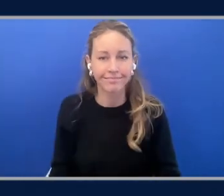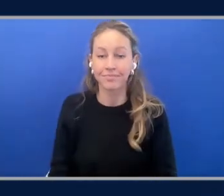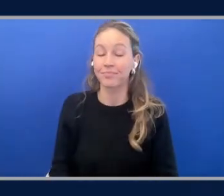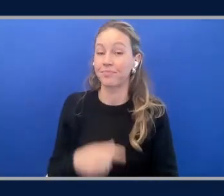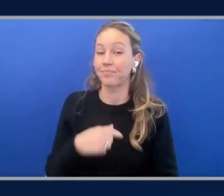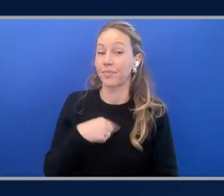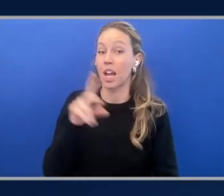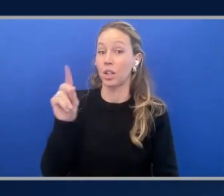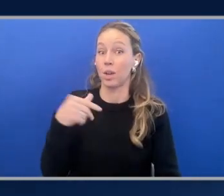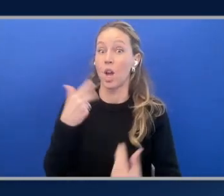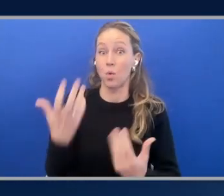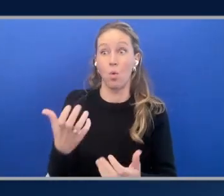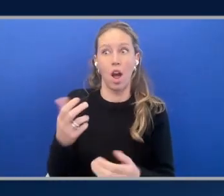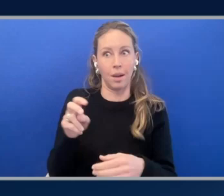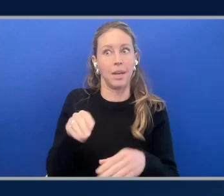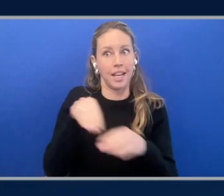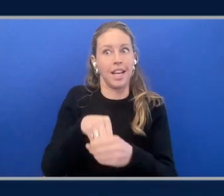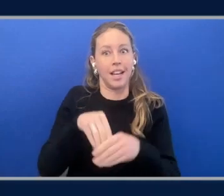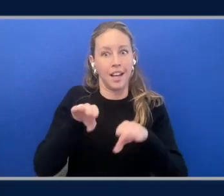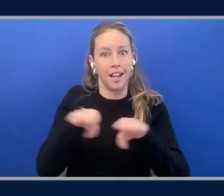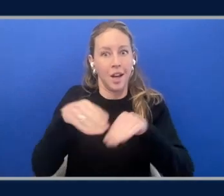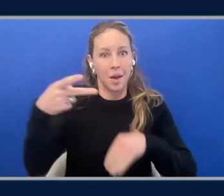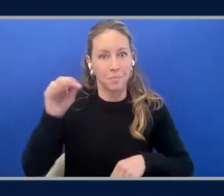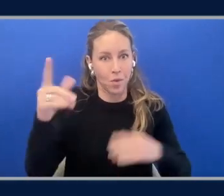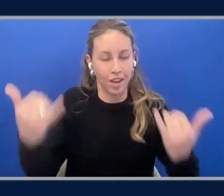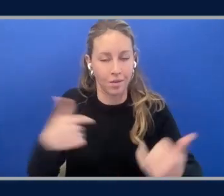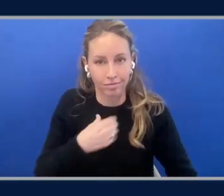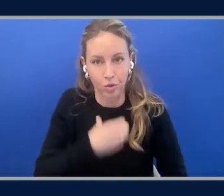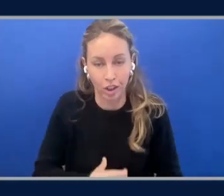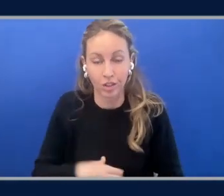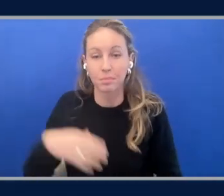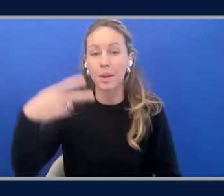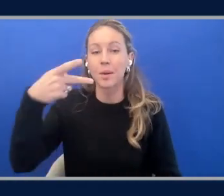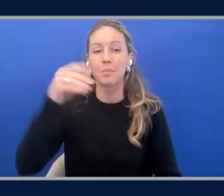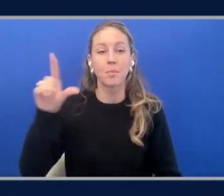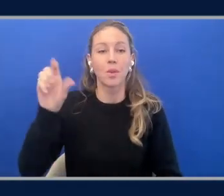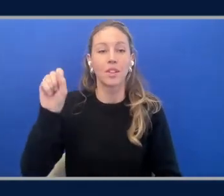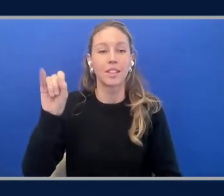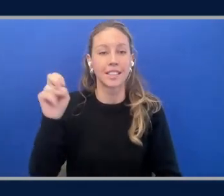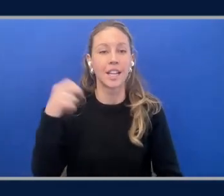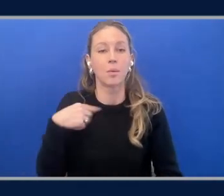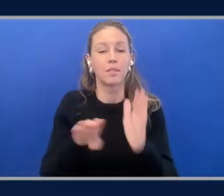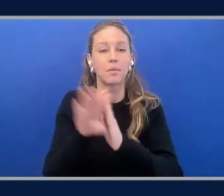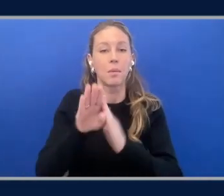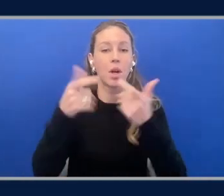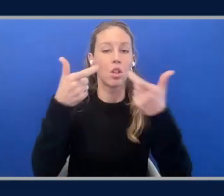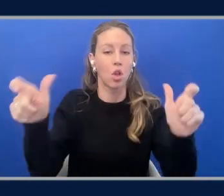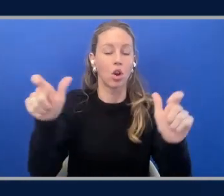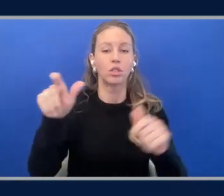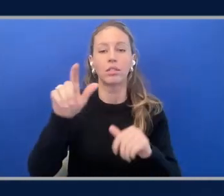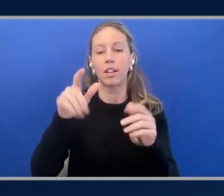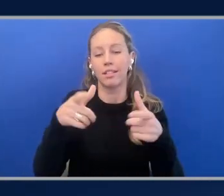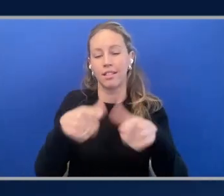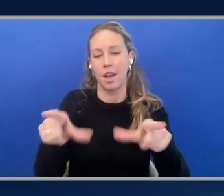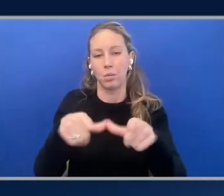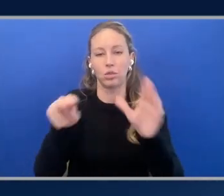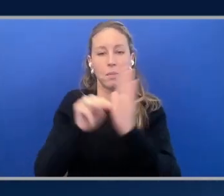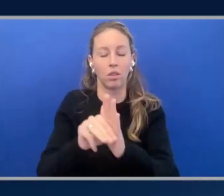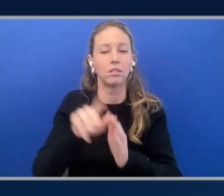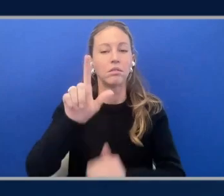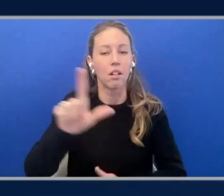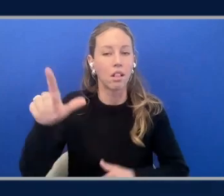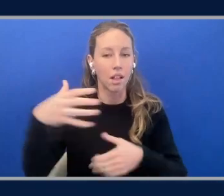to be in a pool right now. So at Poolside, we've developed large language models, so LLMs, specific to